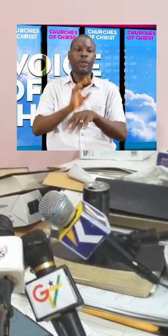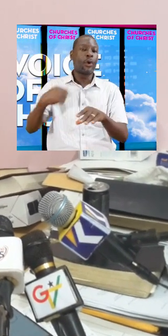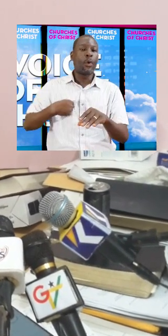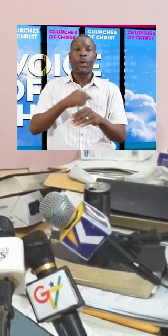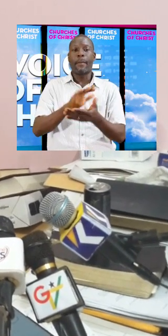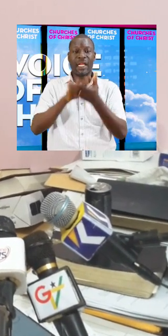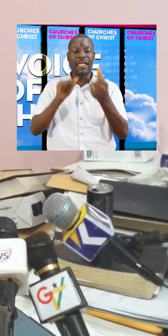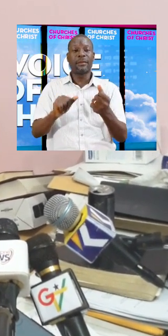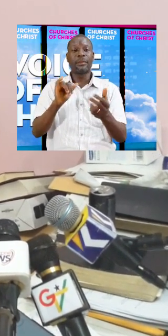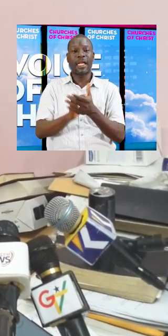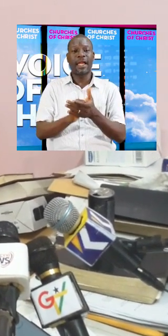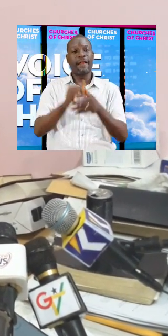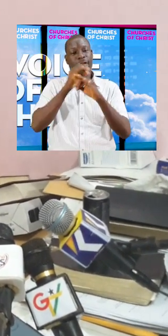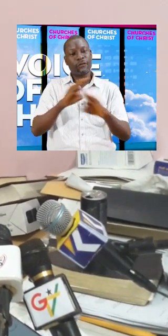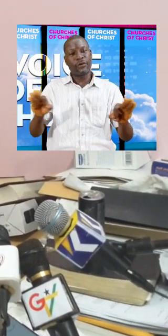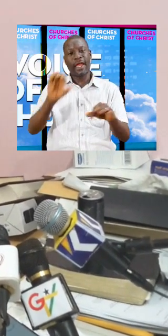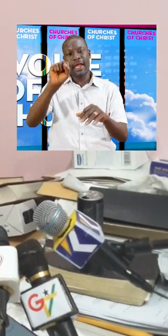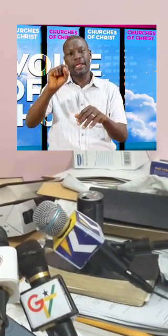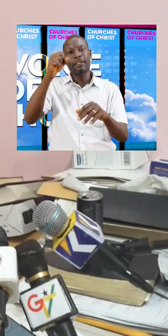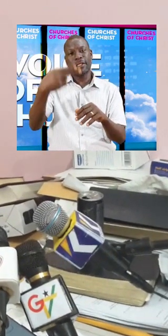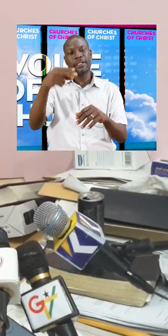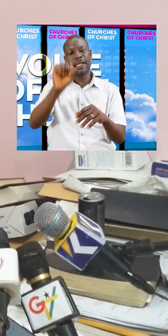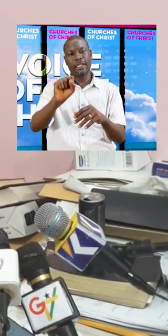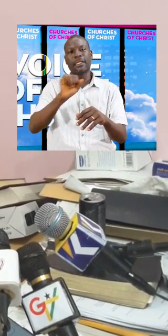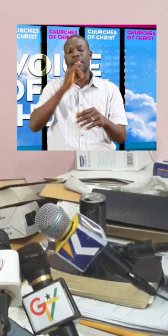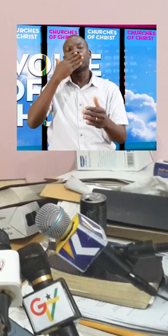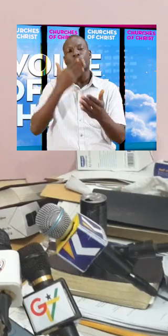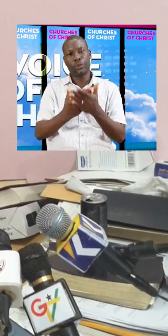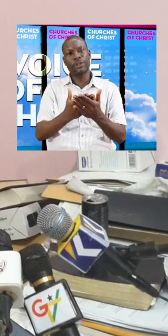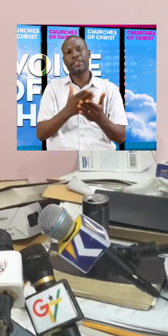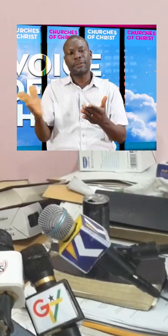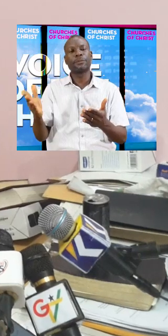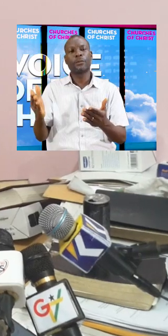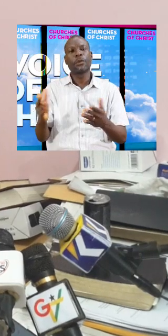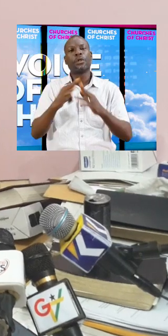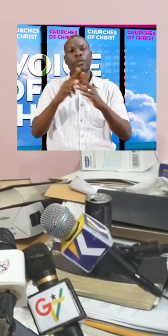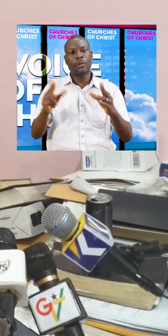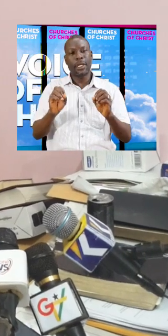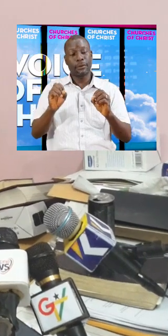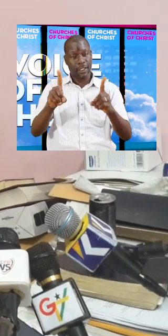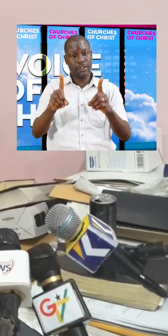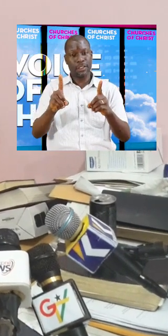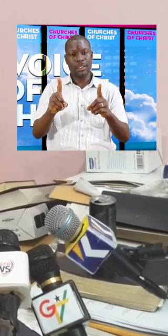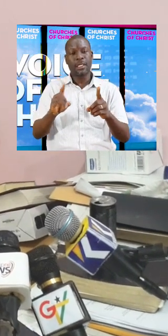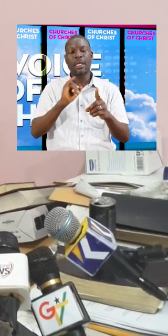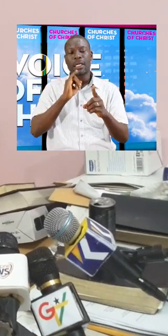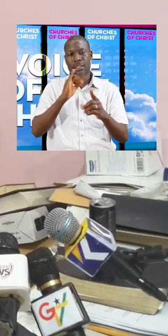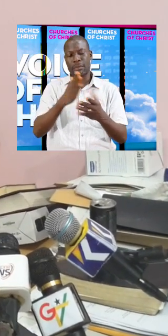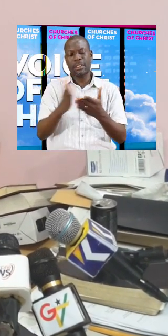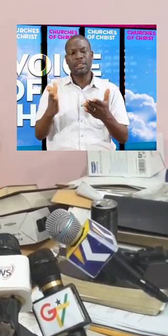se free SHS no, eye ade papa. Education,